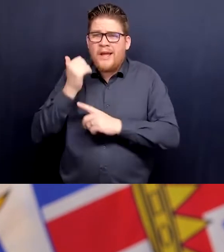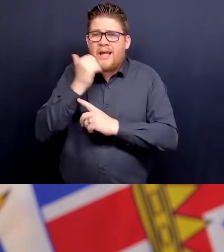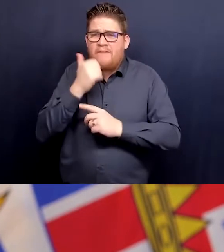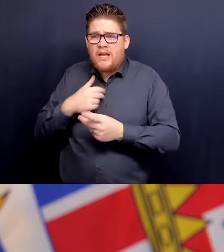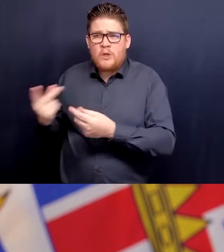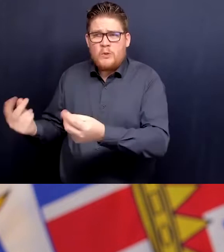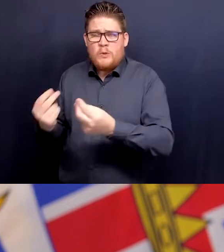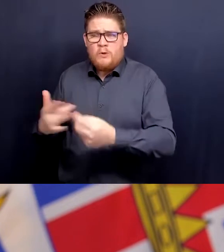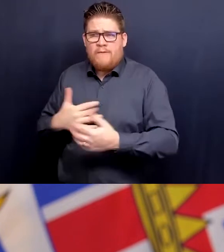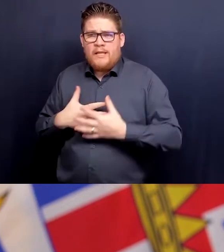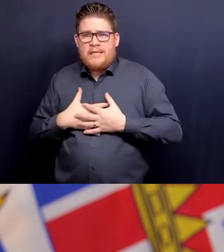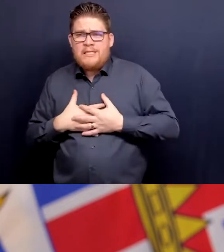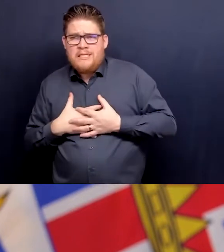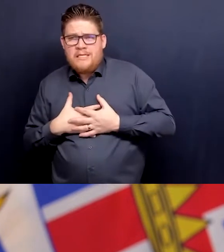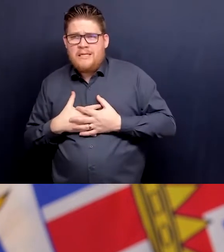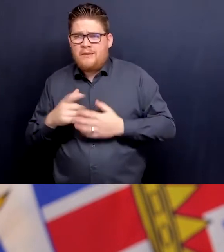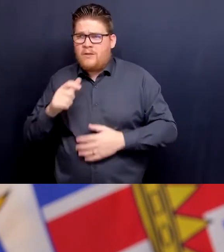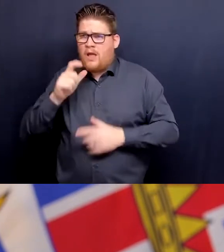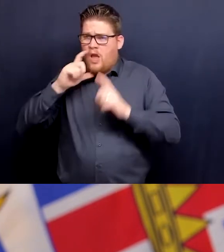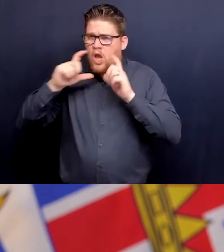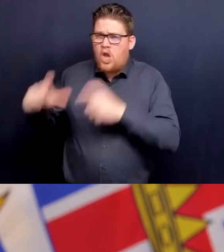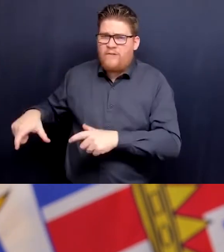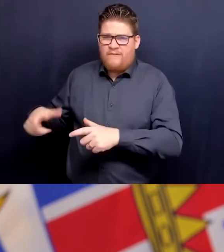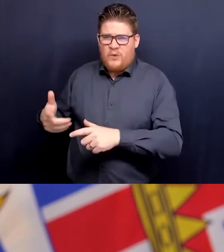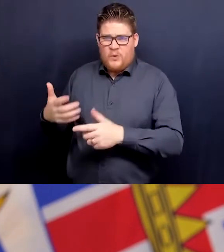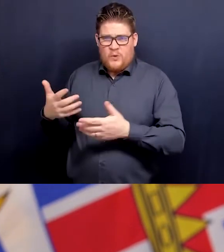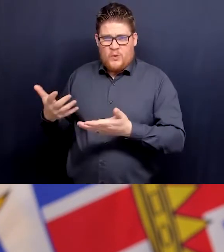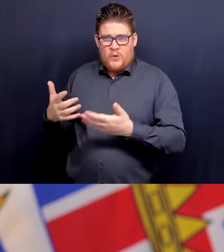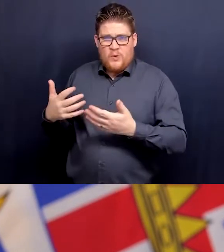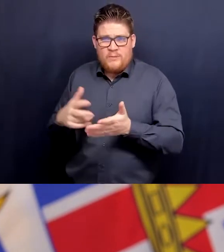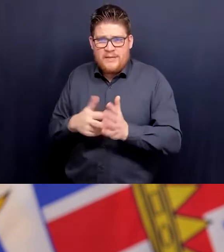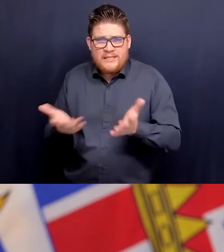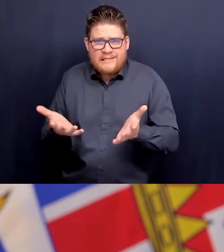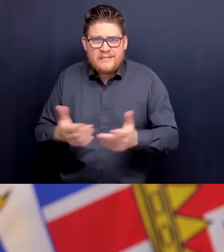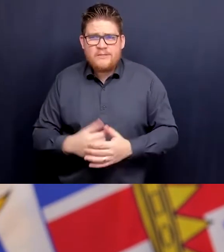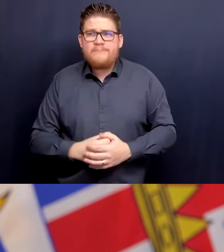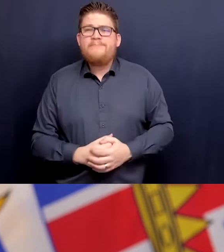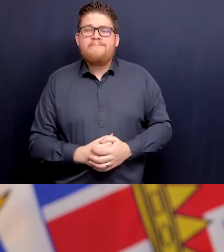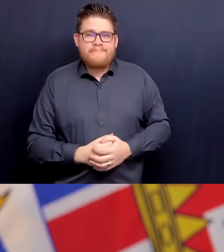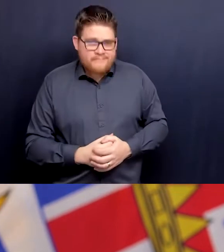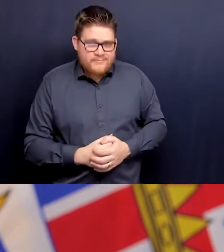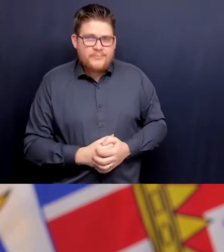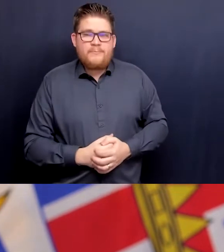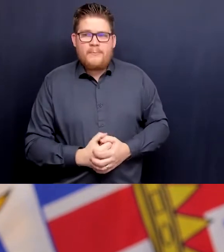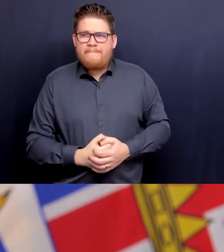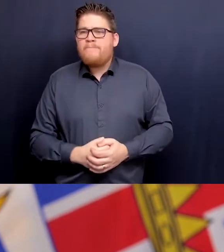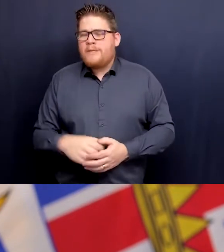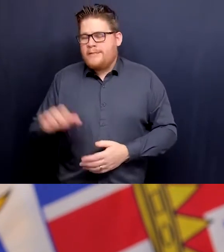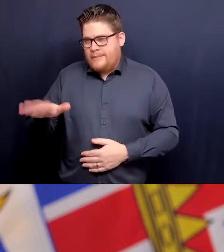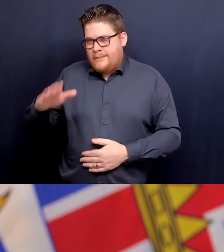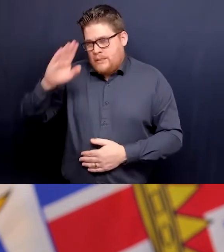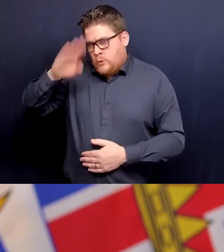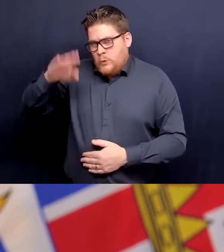others around them may not be wearing their masks? Yeah, I know that this is going to be a challenging time for people who are feeling very